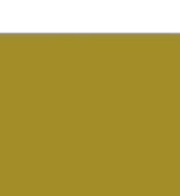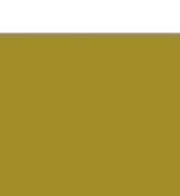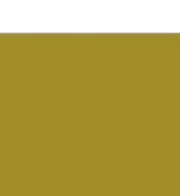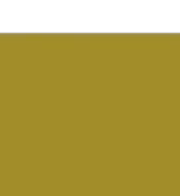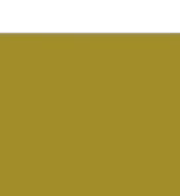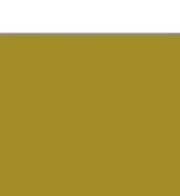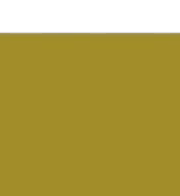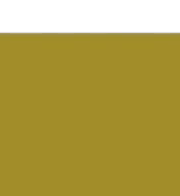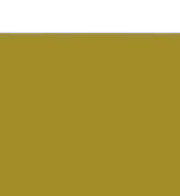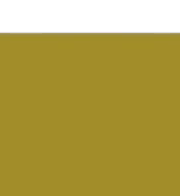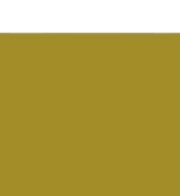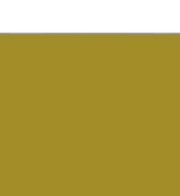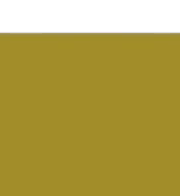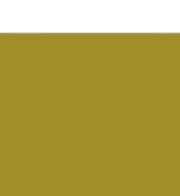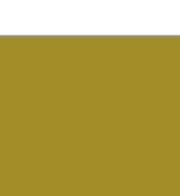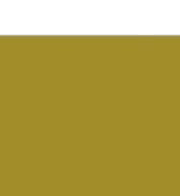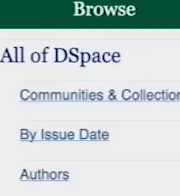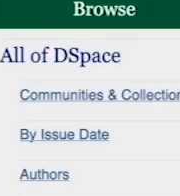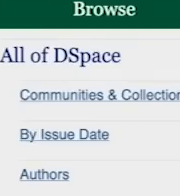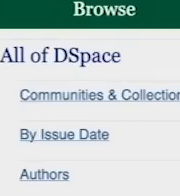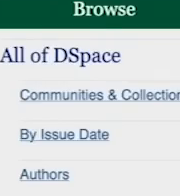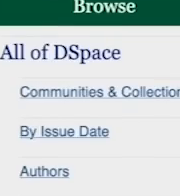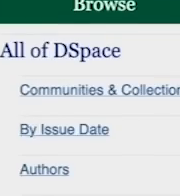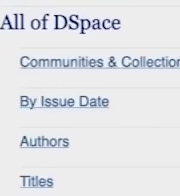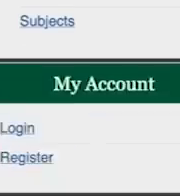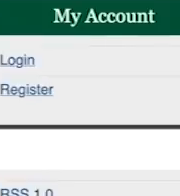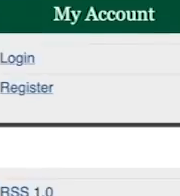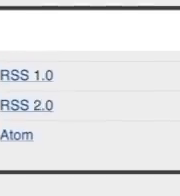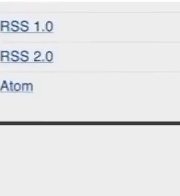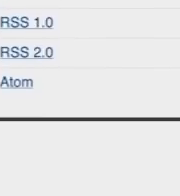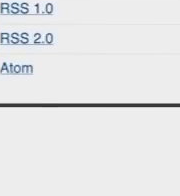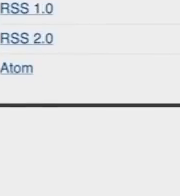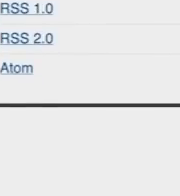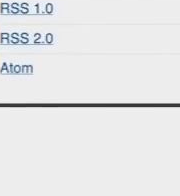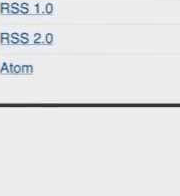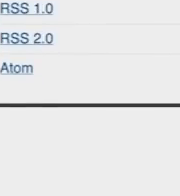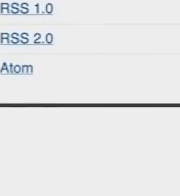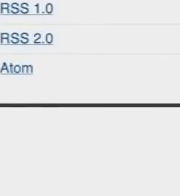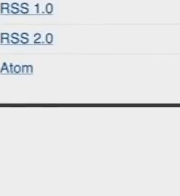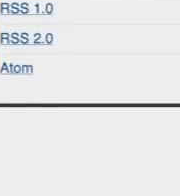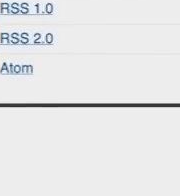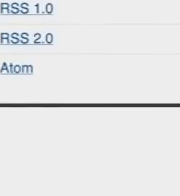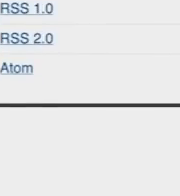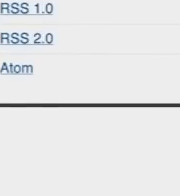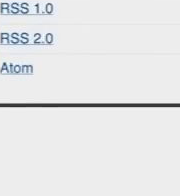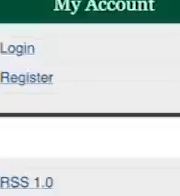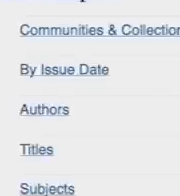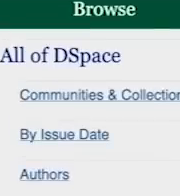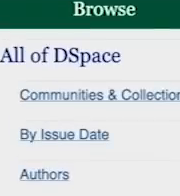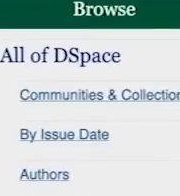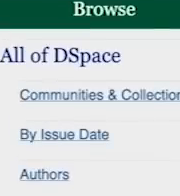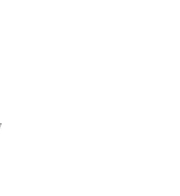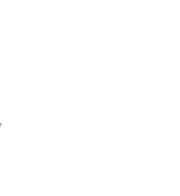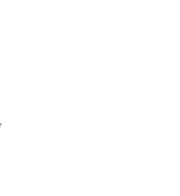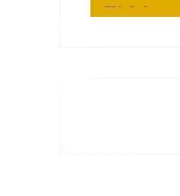set for that. You can access information anywhere. You don't have to come to the university. Having gone through it myself, I can tell you for a fact